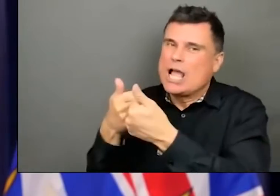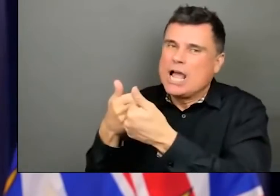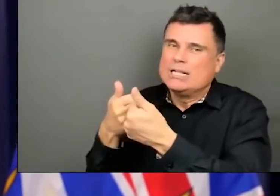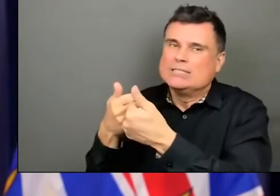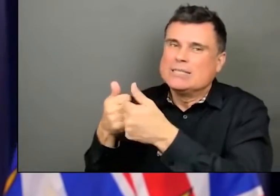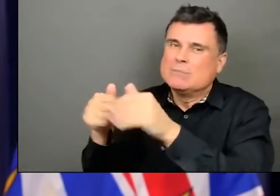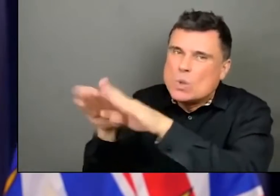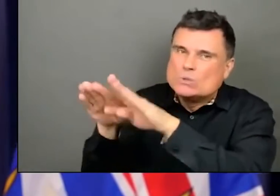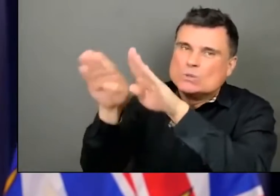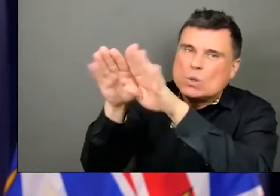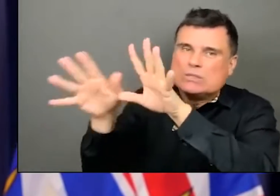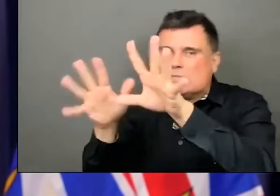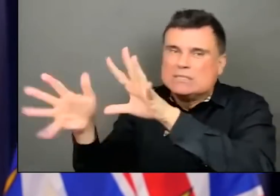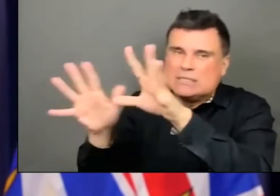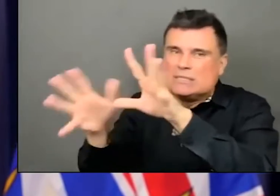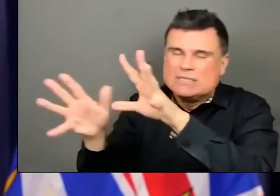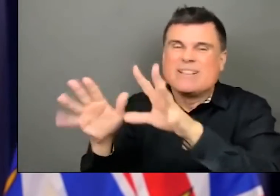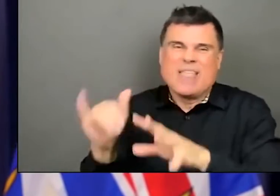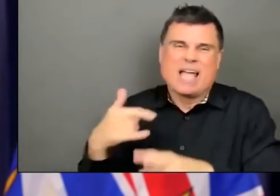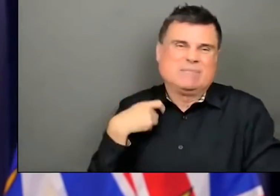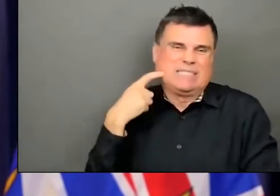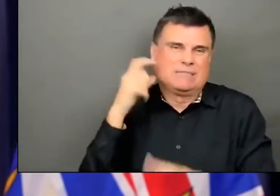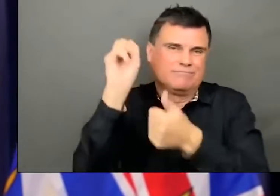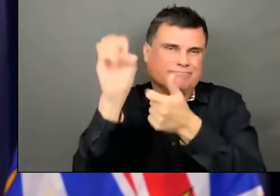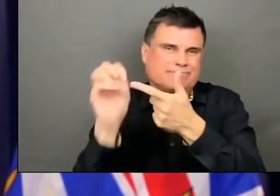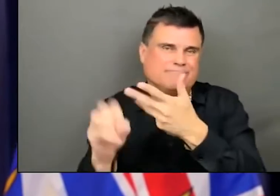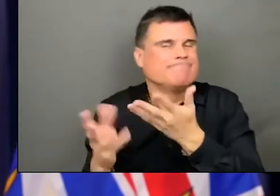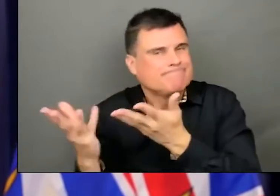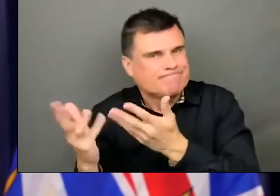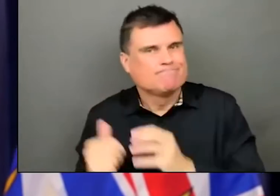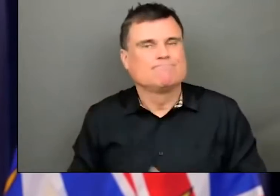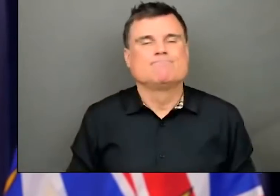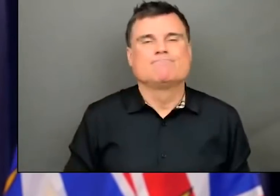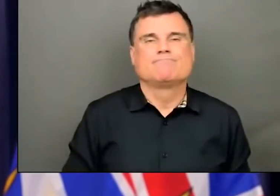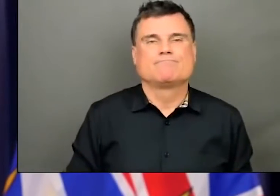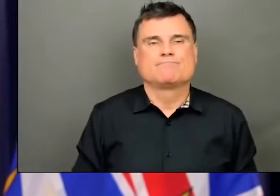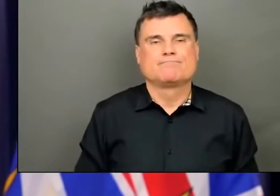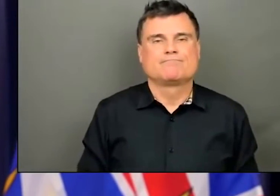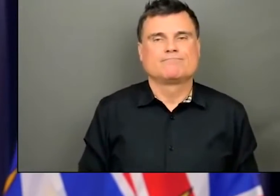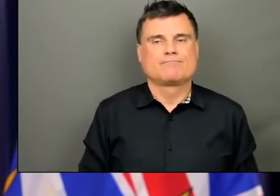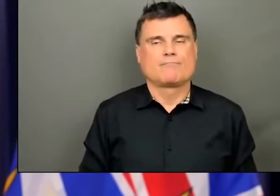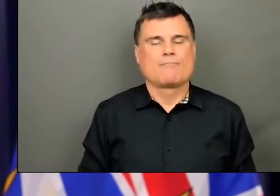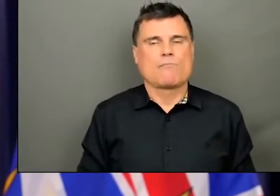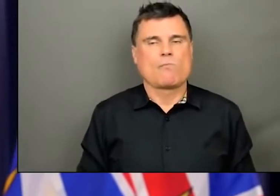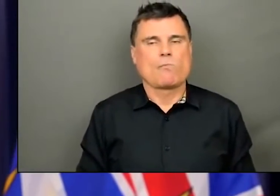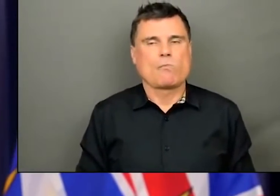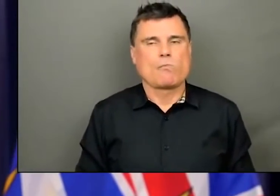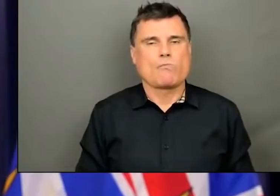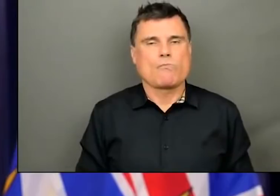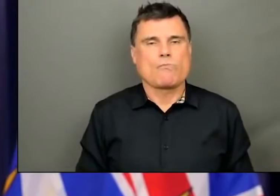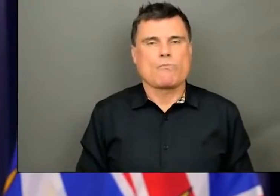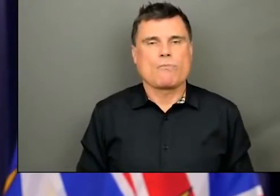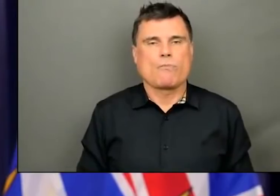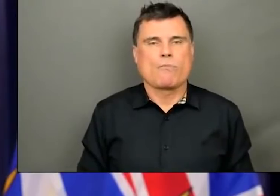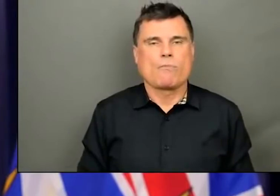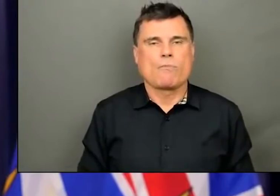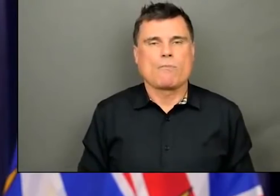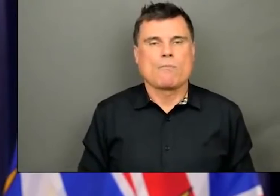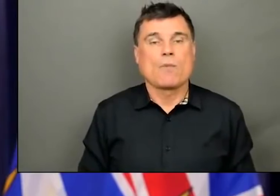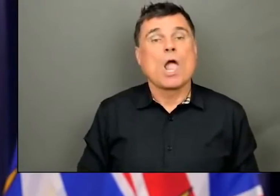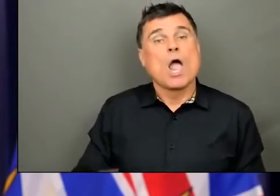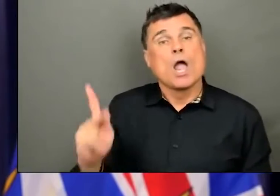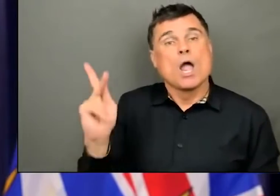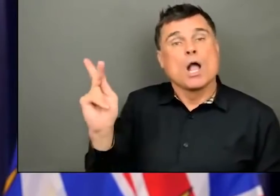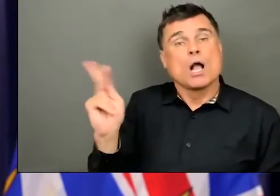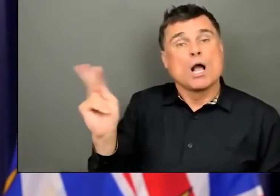health authority. Here's where we stand. Kelowna General Hospital, as I've discussed, has reduced 2 operating rooms this week to compensate